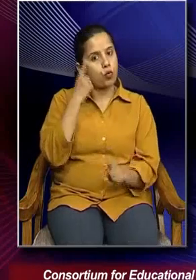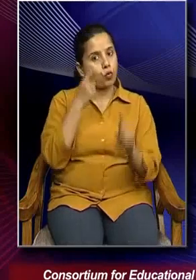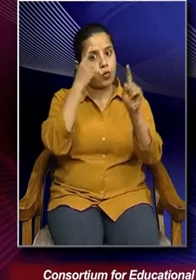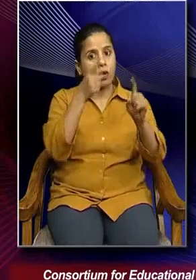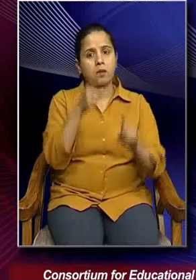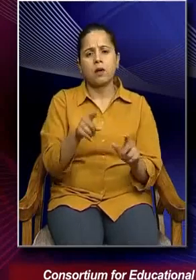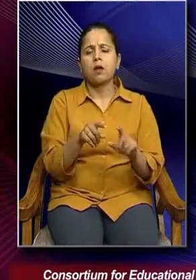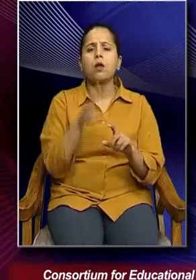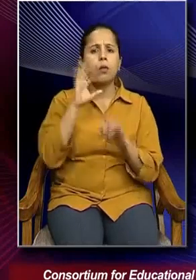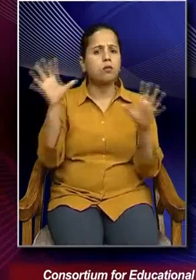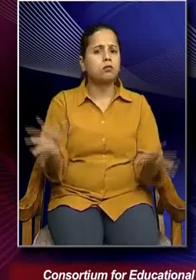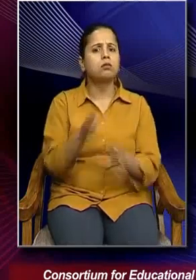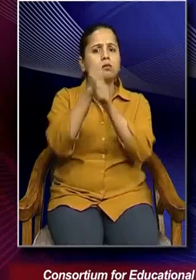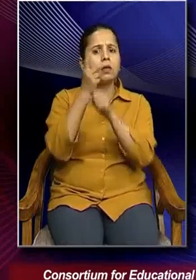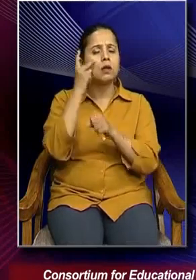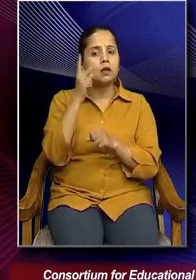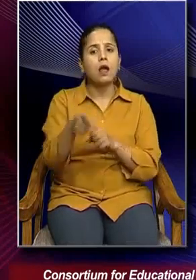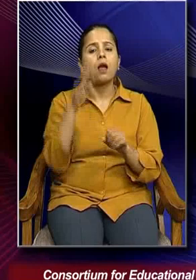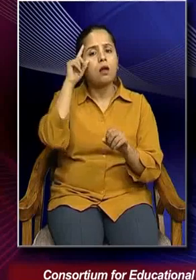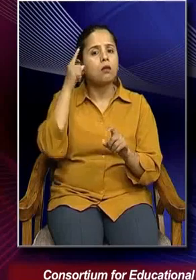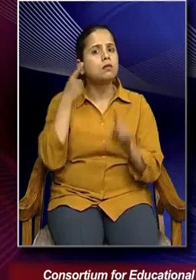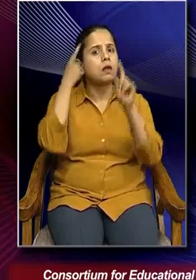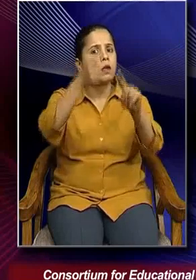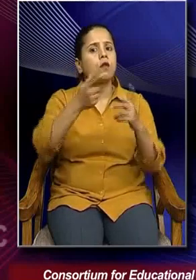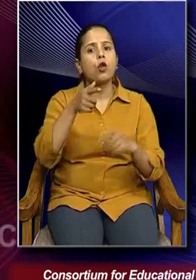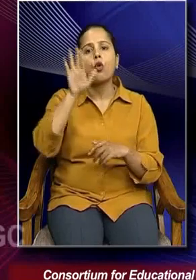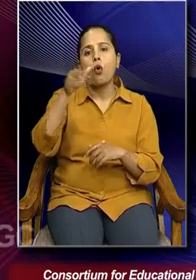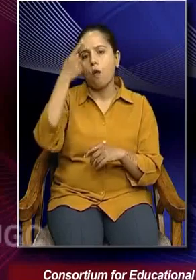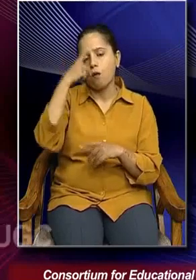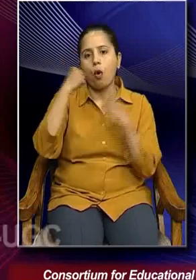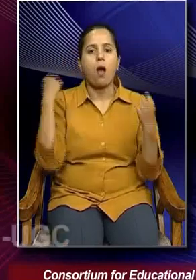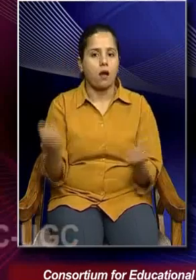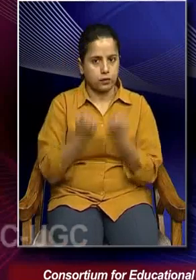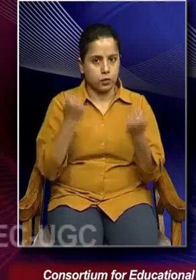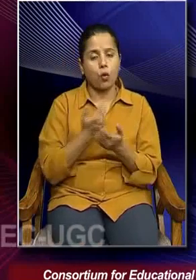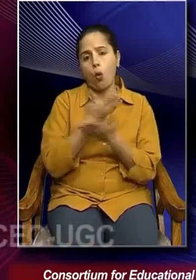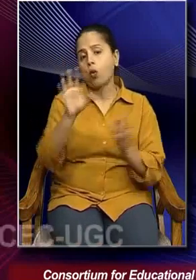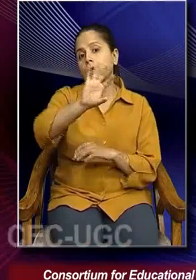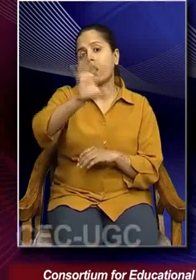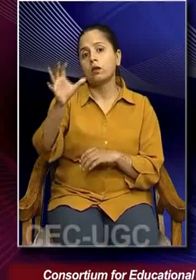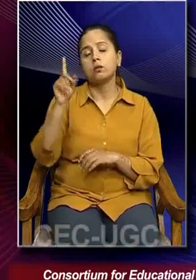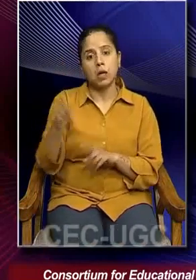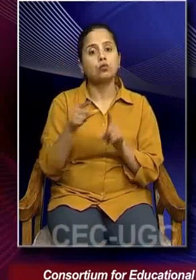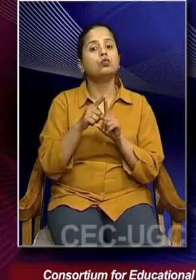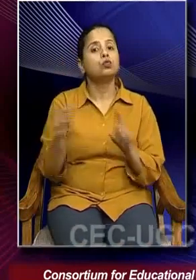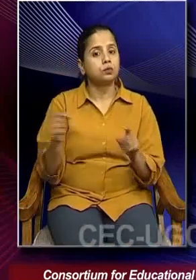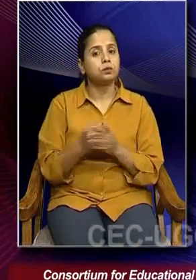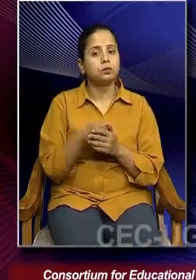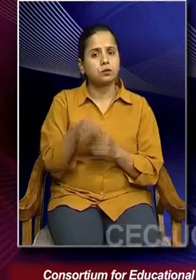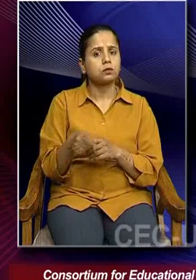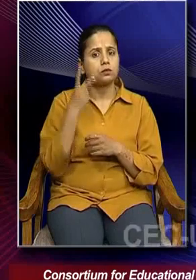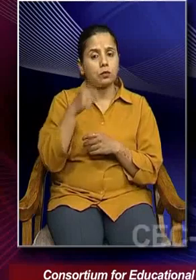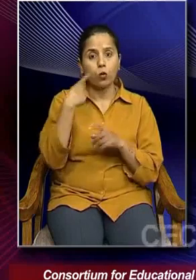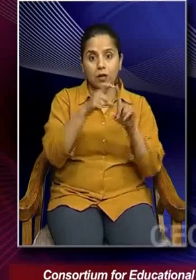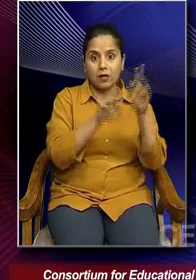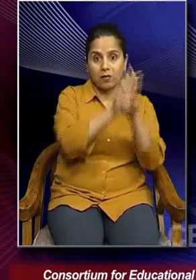major crux or the heart of the agenda is call for action by all the countries, including the developed